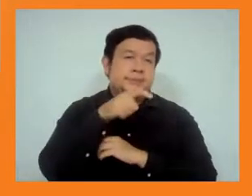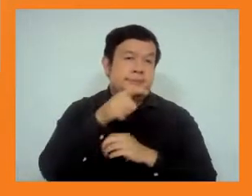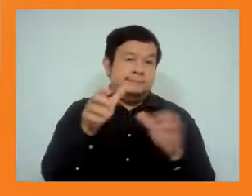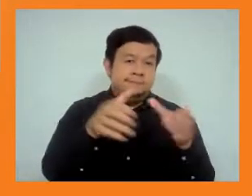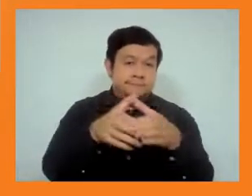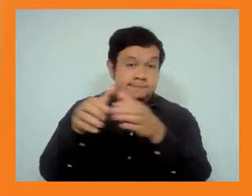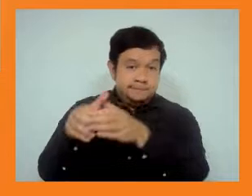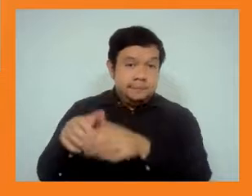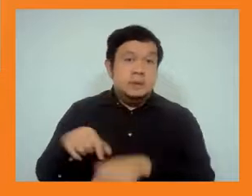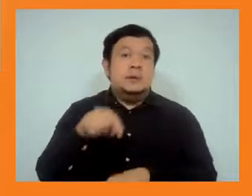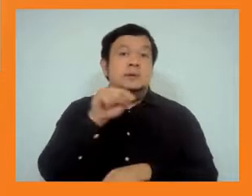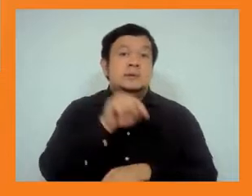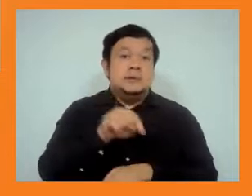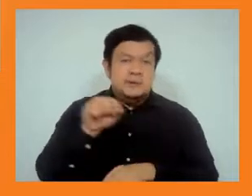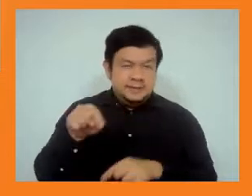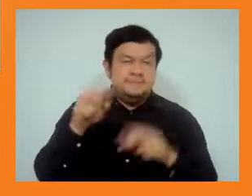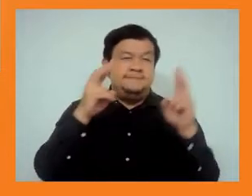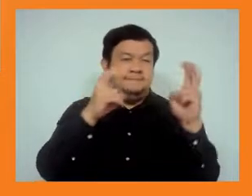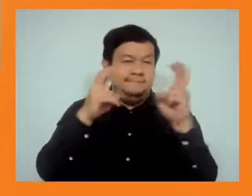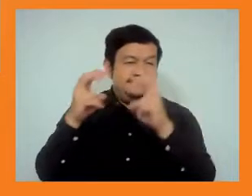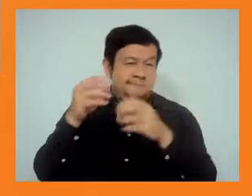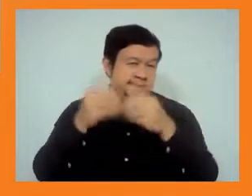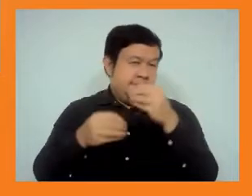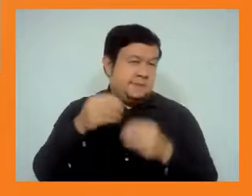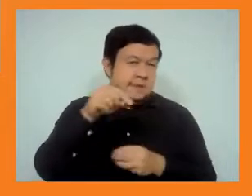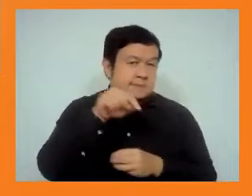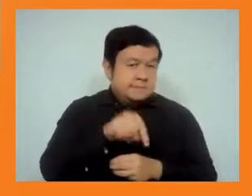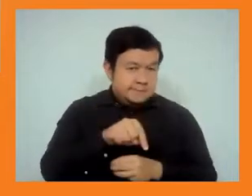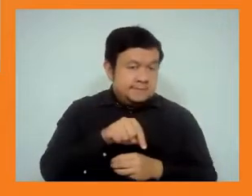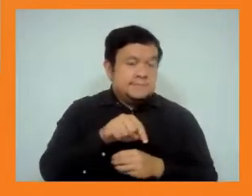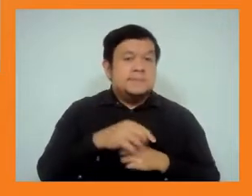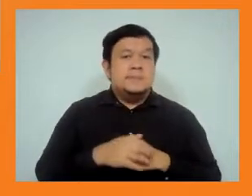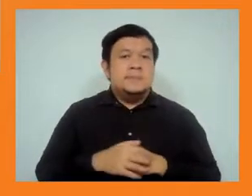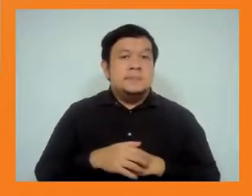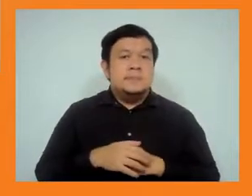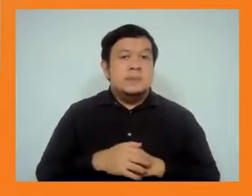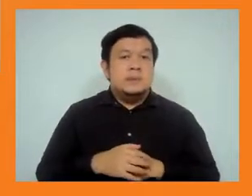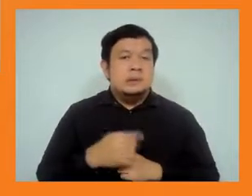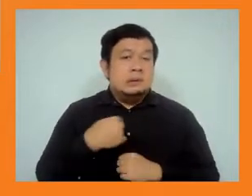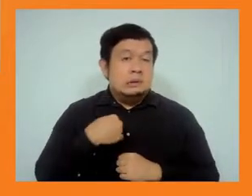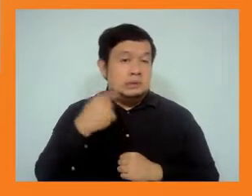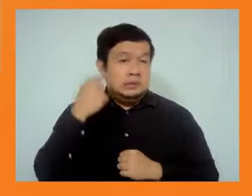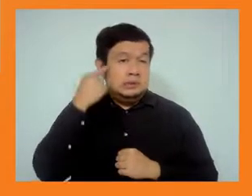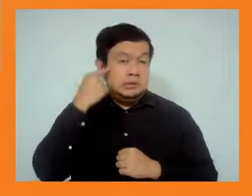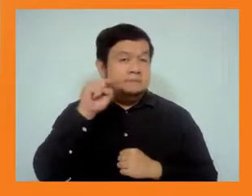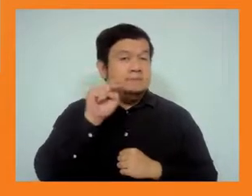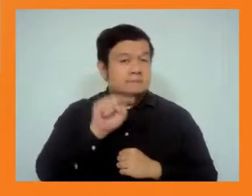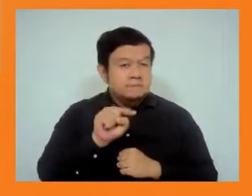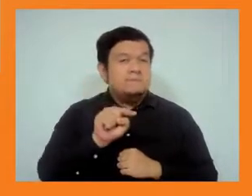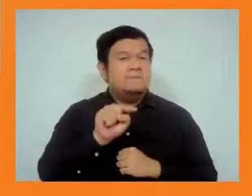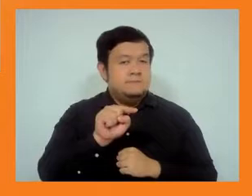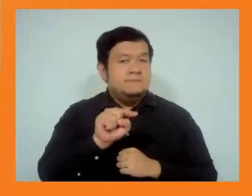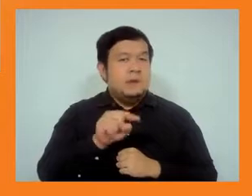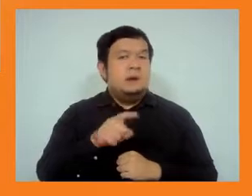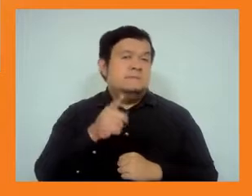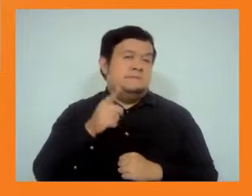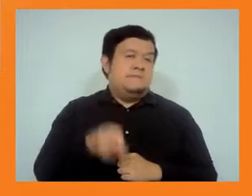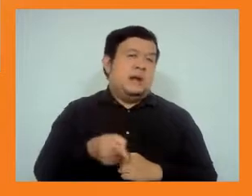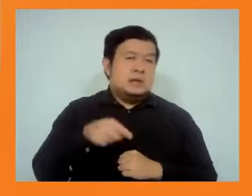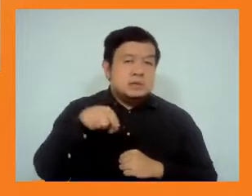and the ADB also looked into the harmonization of some of these the project. Even just now